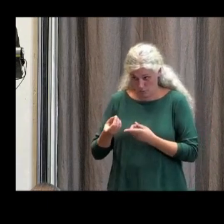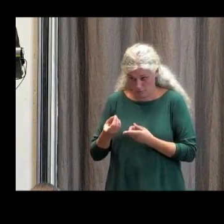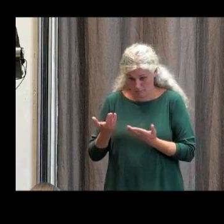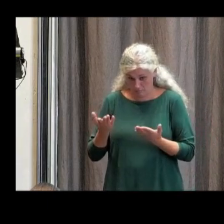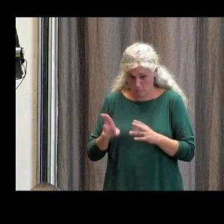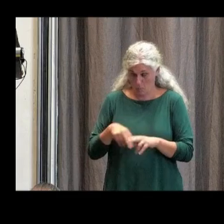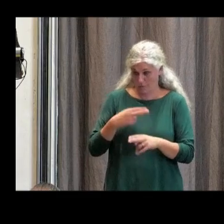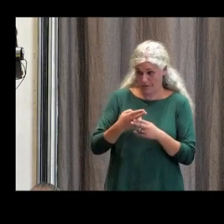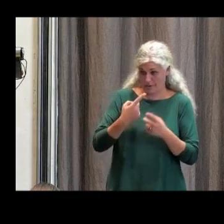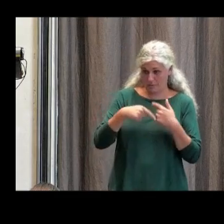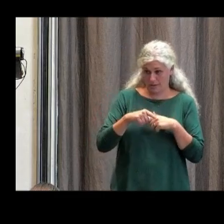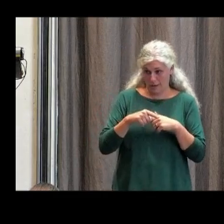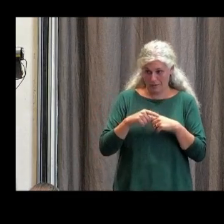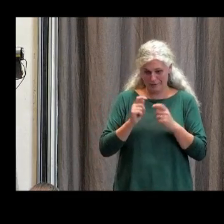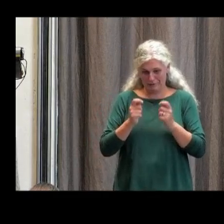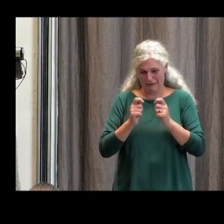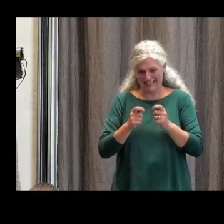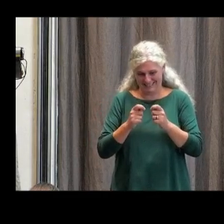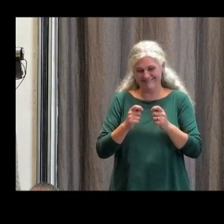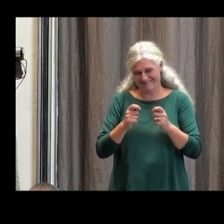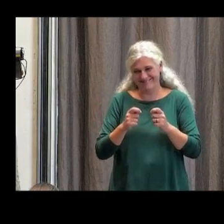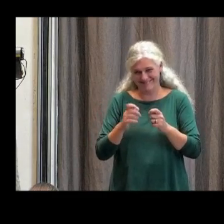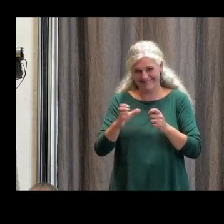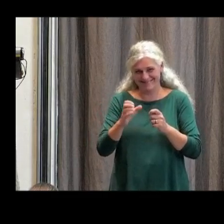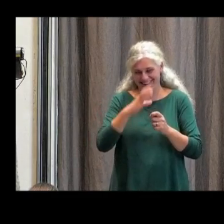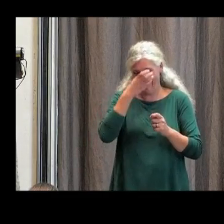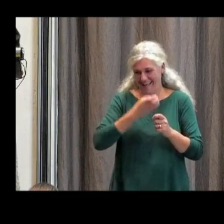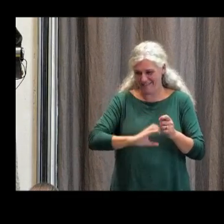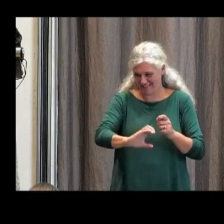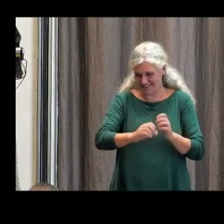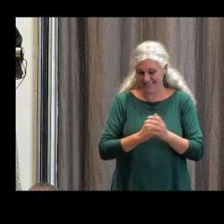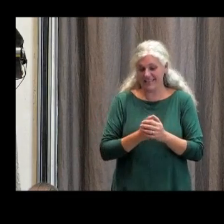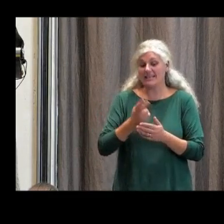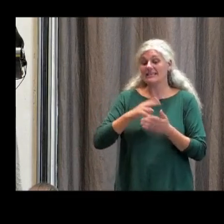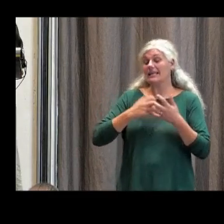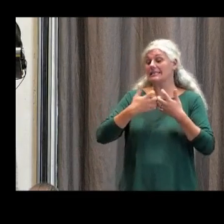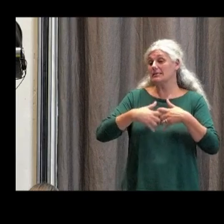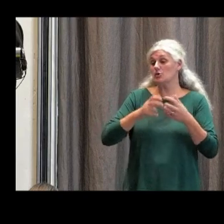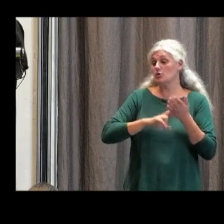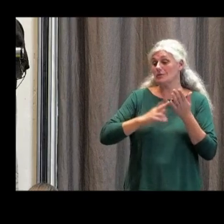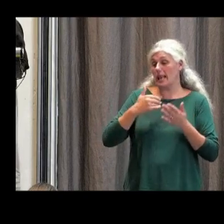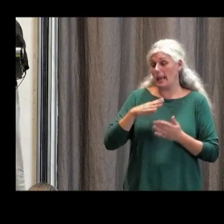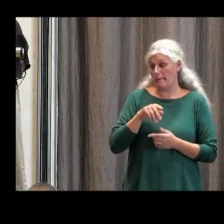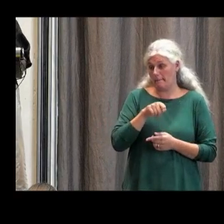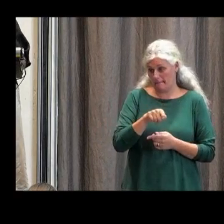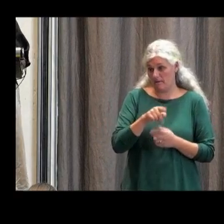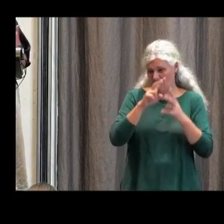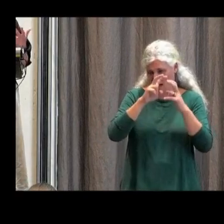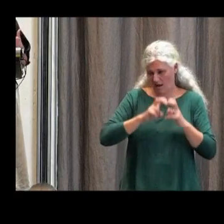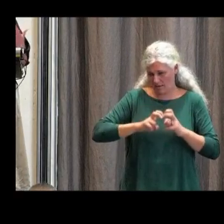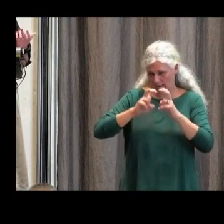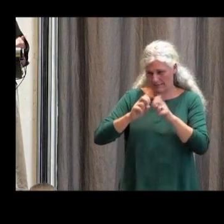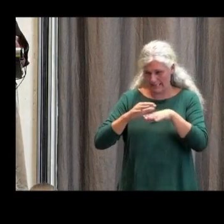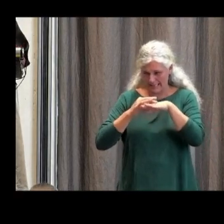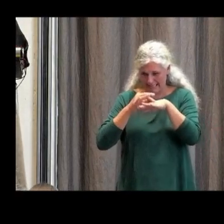our elephants? And this is the instrument that we use in the lab to analyse any